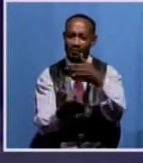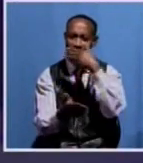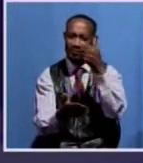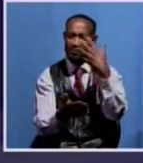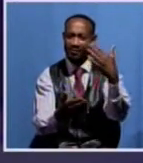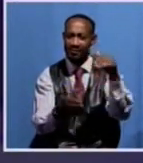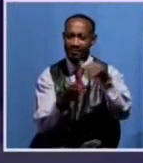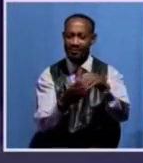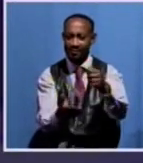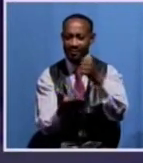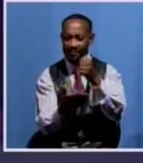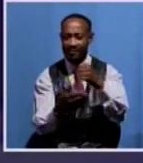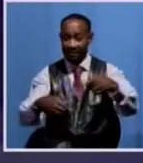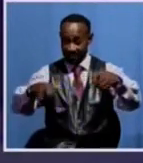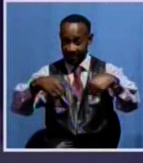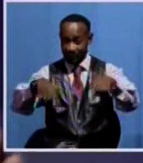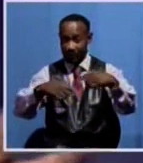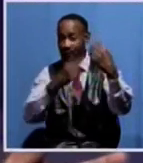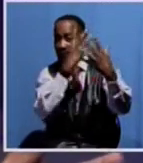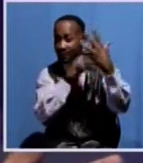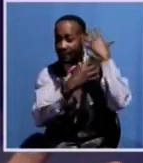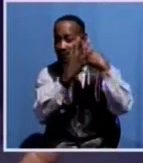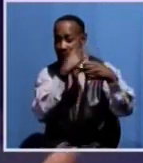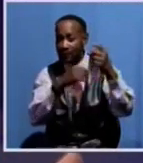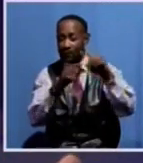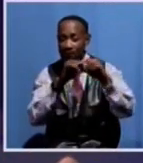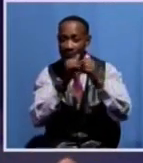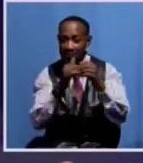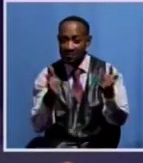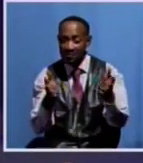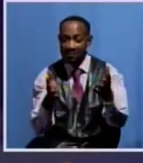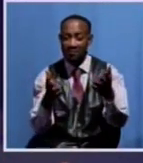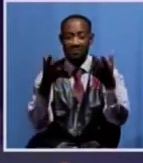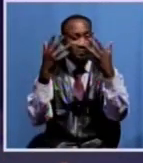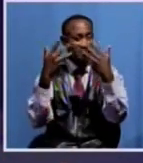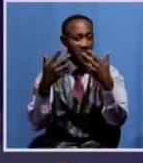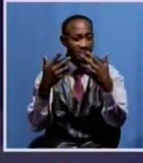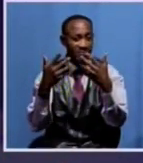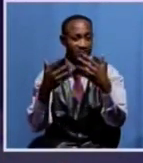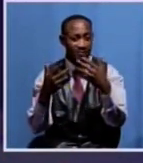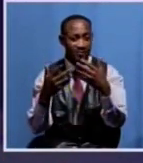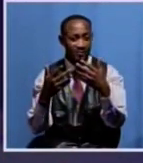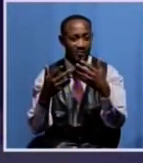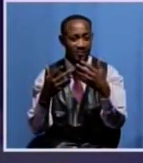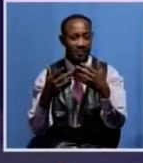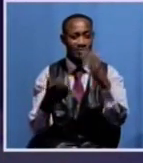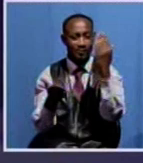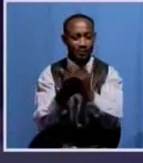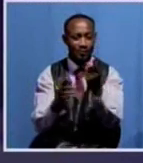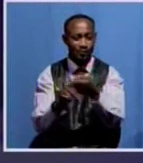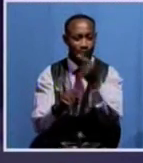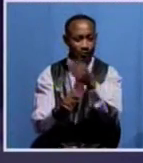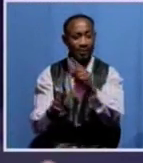dismantling the domestic arrears. Yes. But without taking it away from you, I know that this is a song for probably 4 or 5